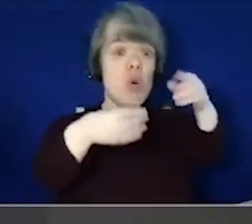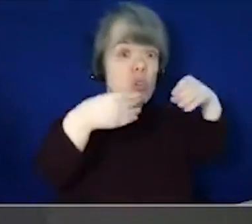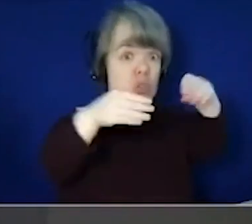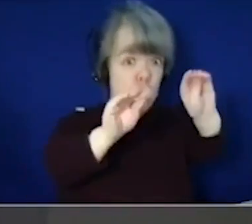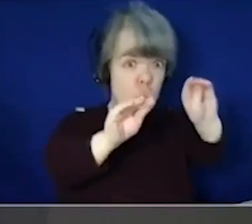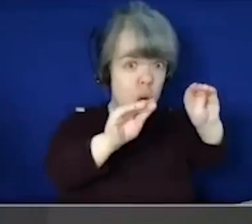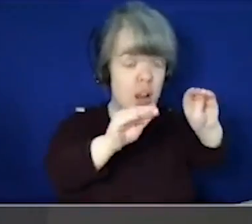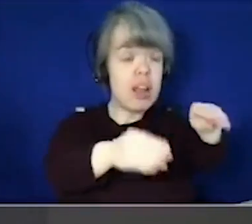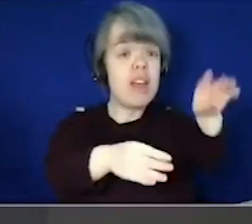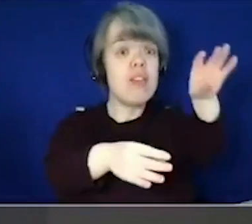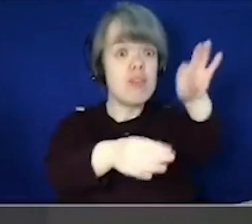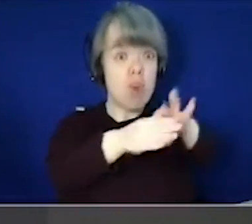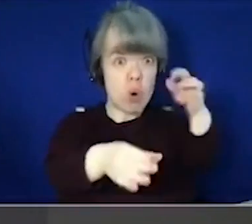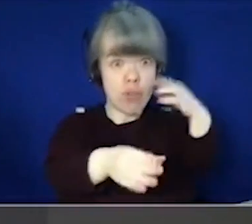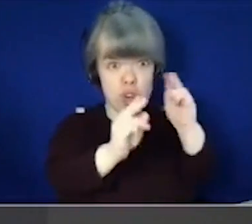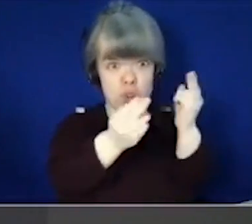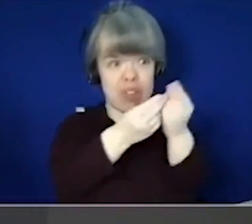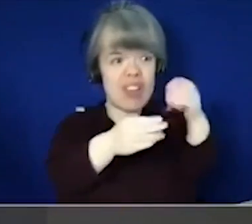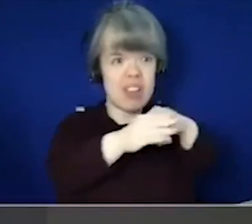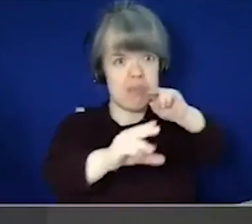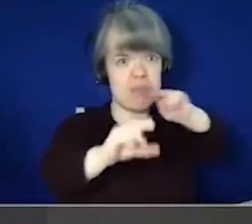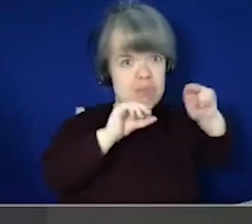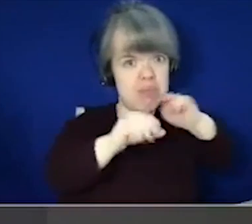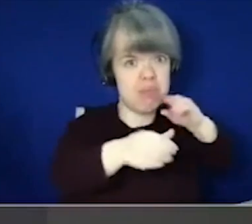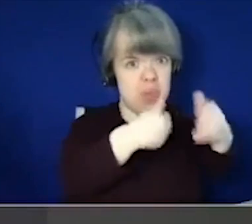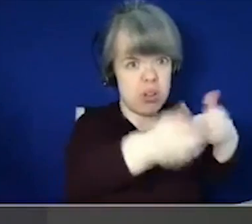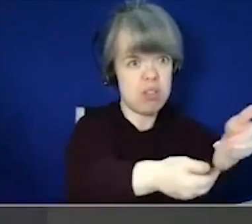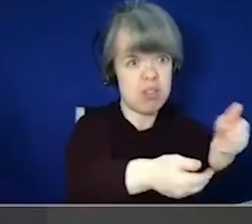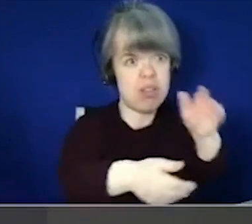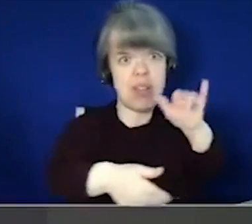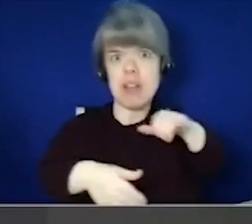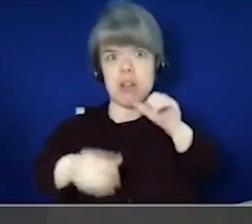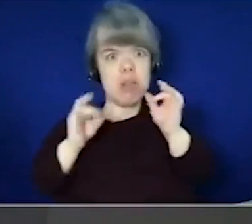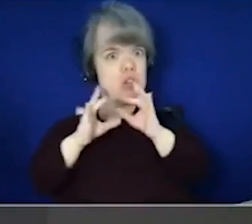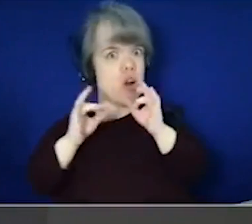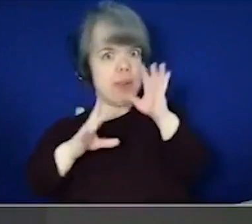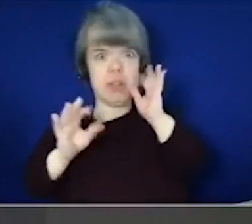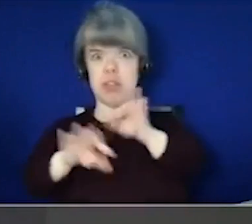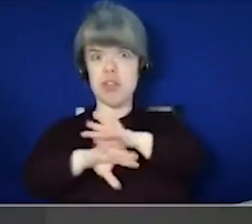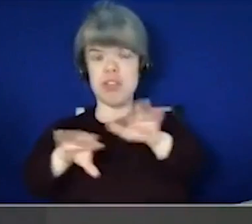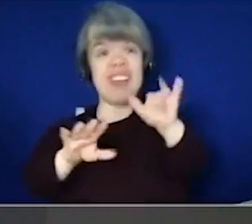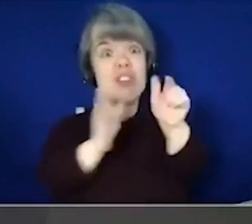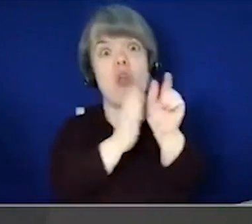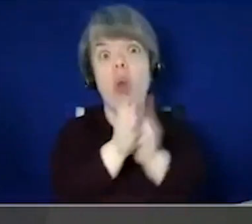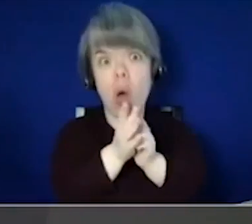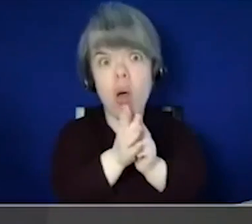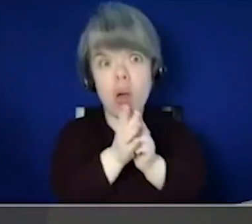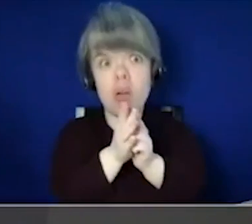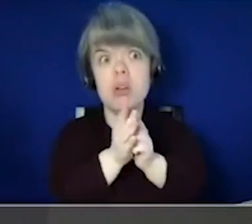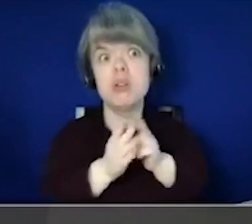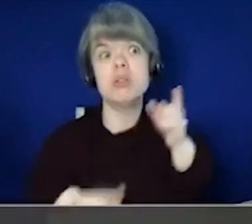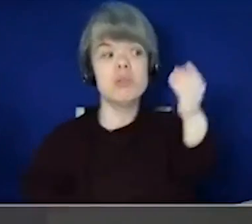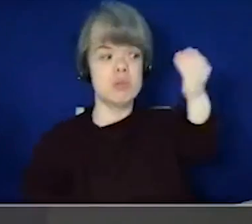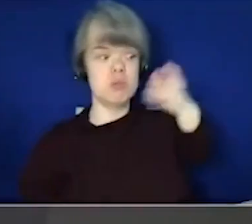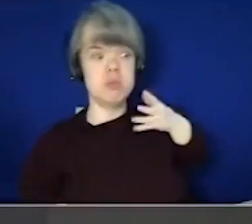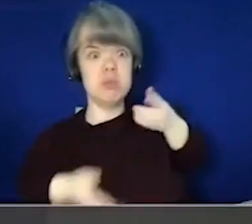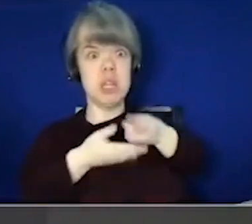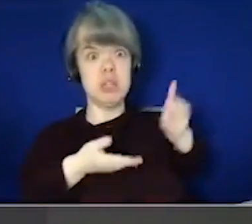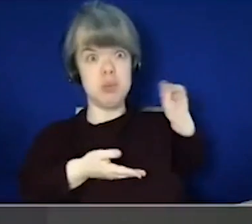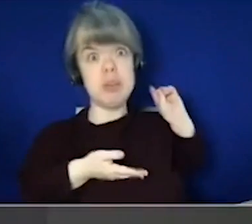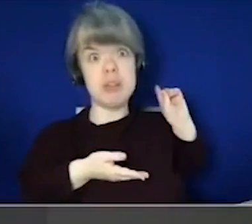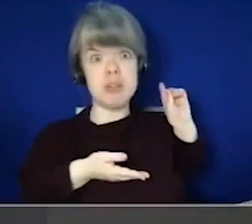try to make sure our partners understand the benefits of having a direct relationship with us and to not vote with the union in to begin with. Thank you. To